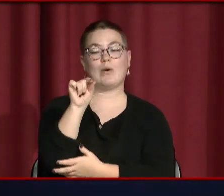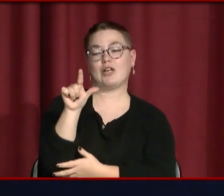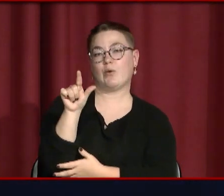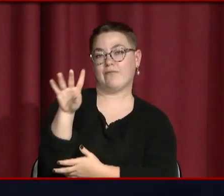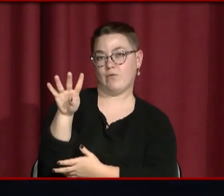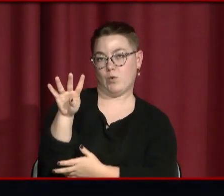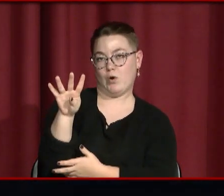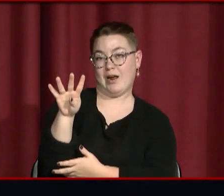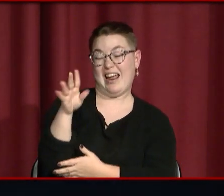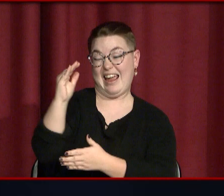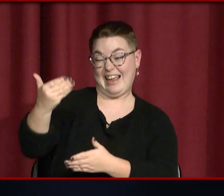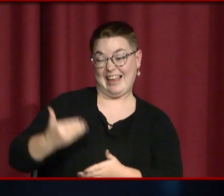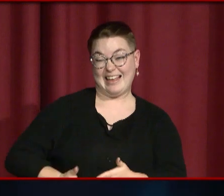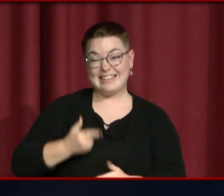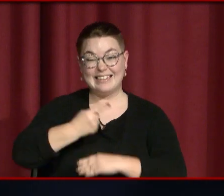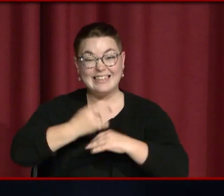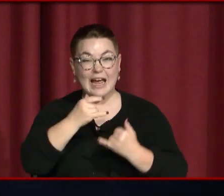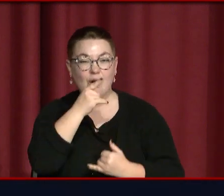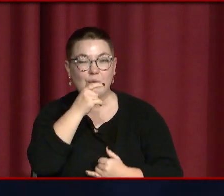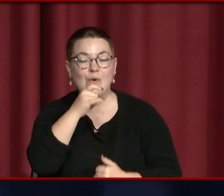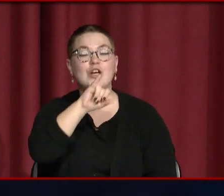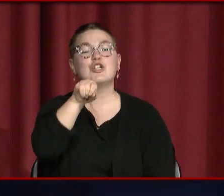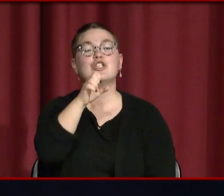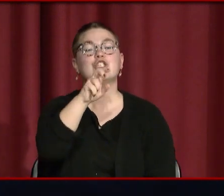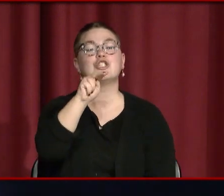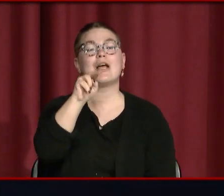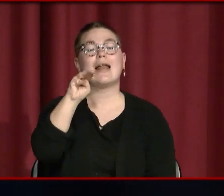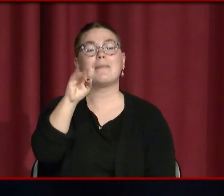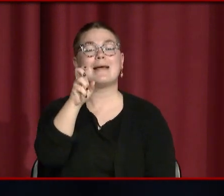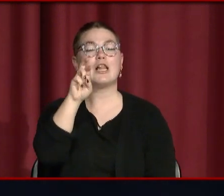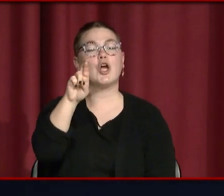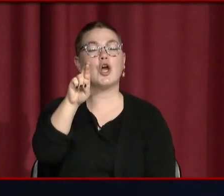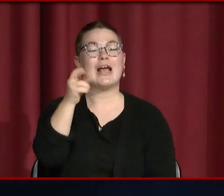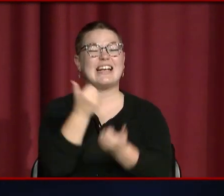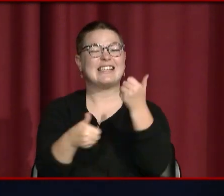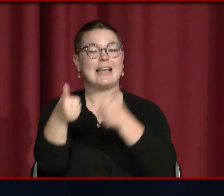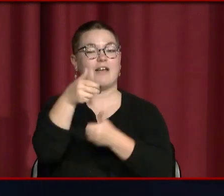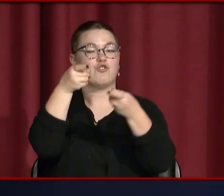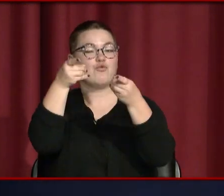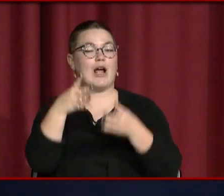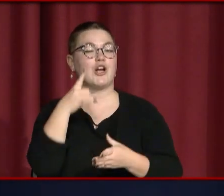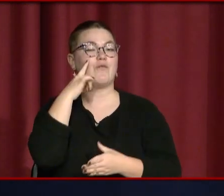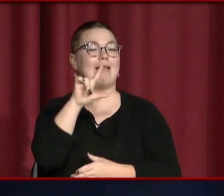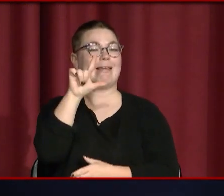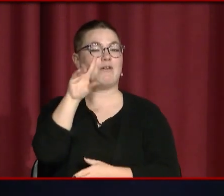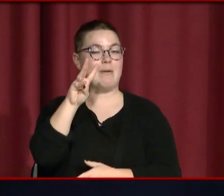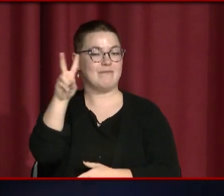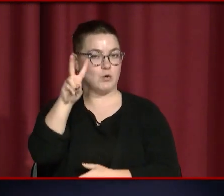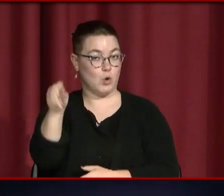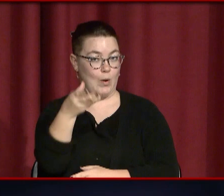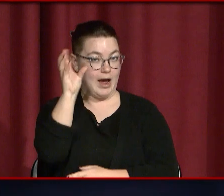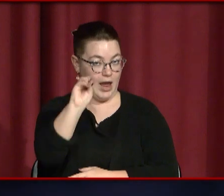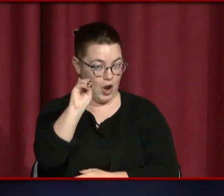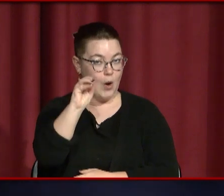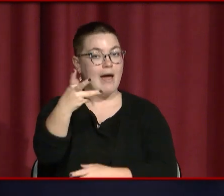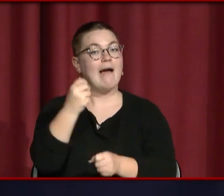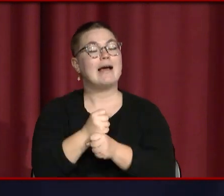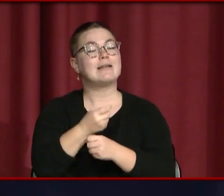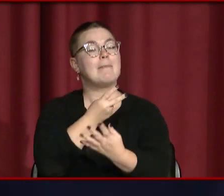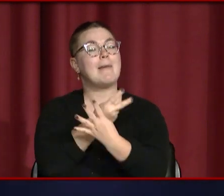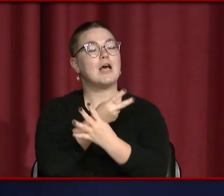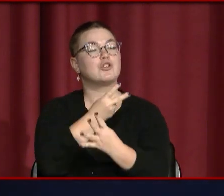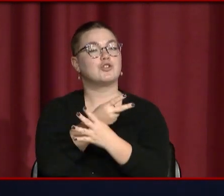Executive Director for the League of Women Voters Ohio, and Jen has earned her Master's in Arts Policy, Education, and